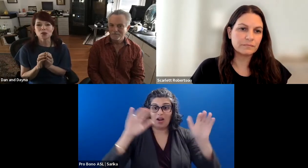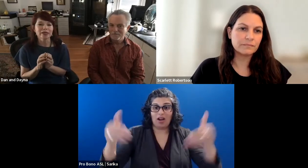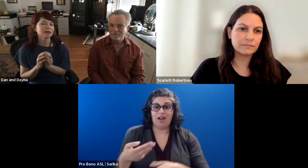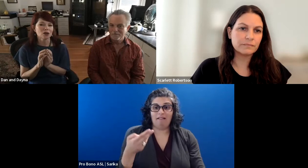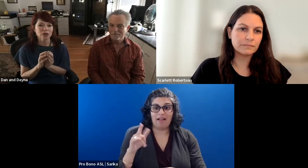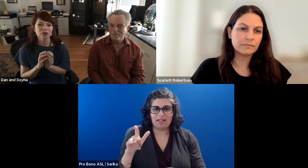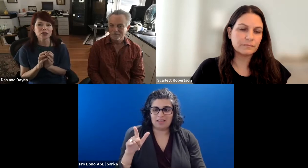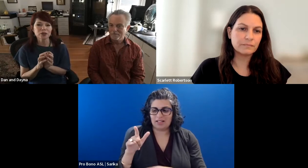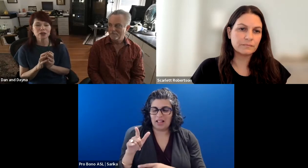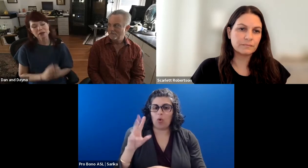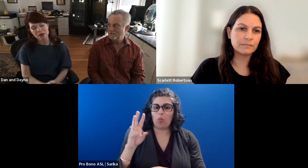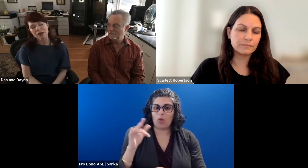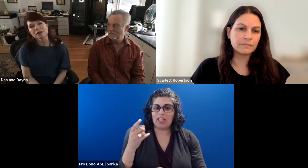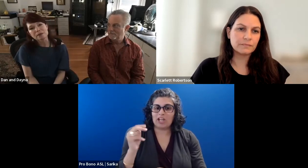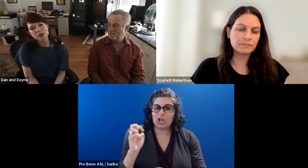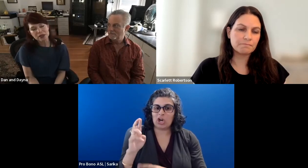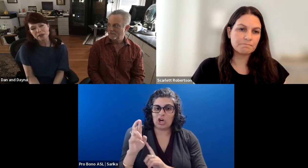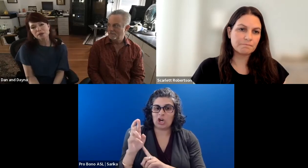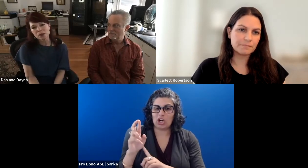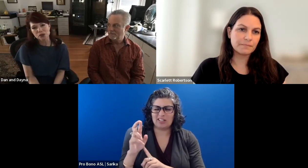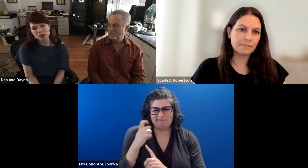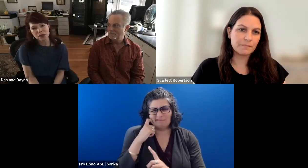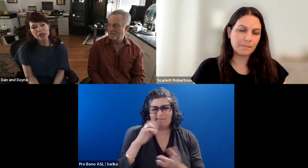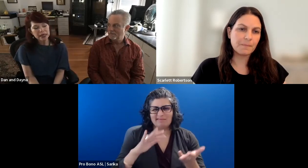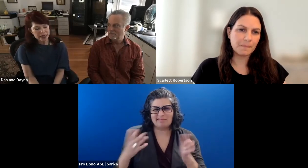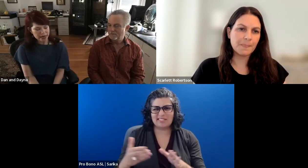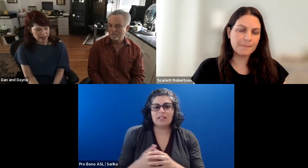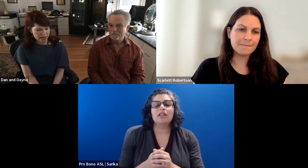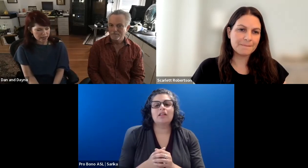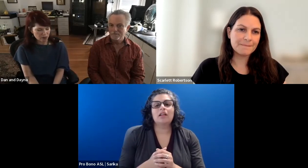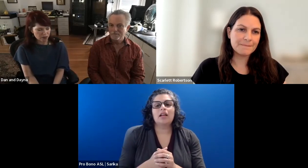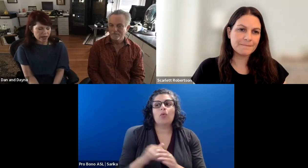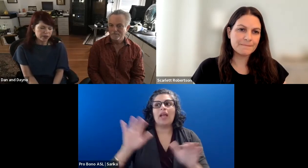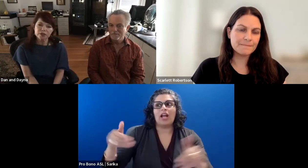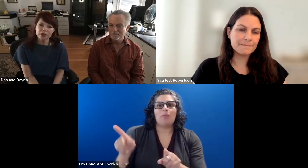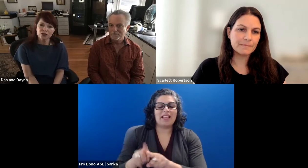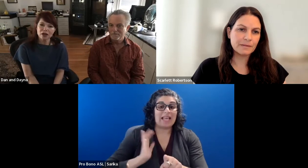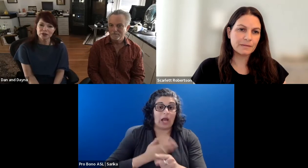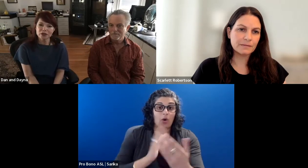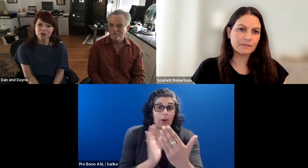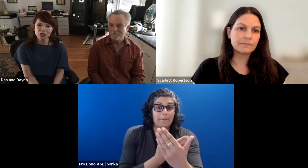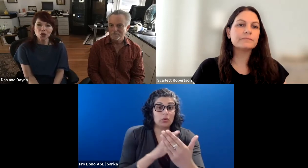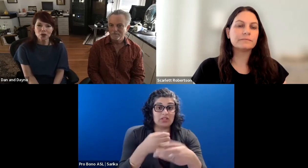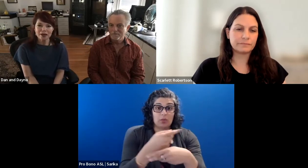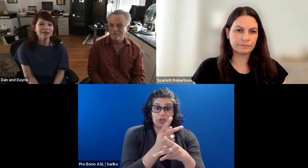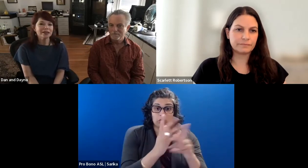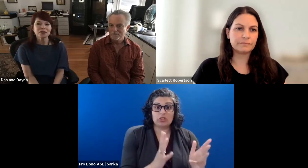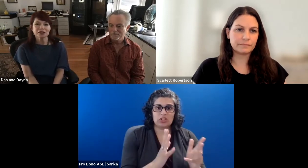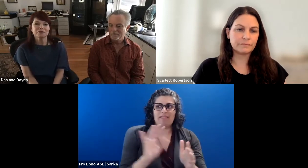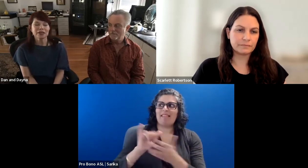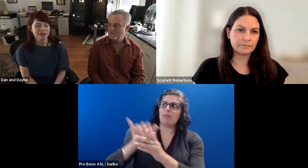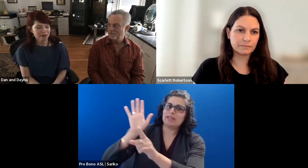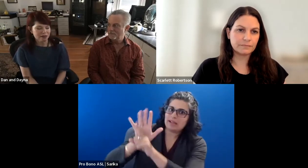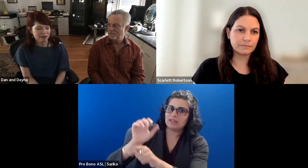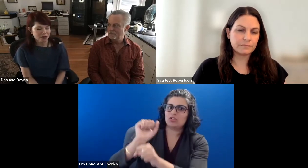amazing, great Hal Wilner, to be our music producer. And that was his main job. You know, he was going to go out and he was